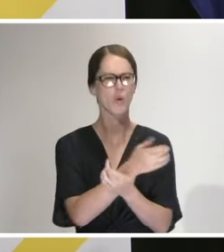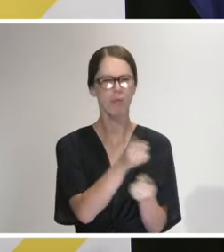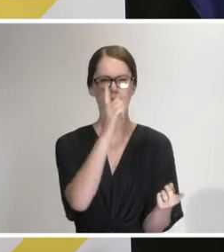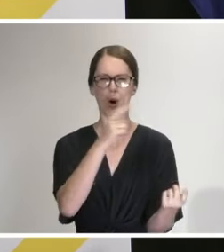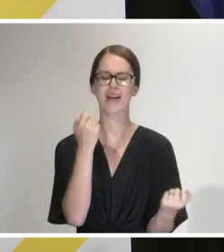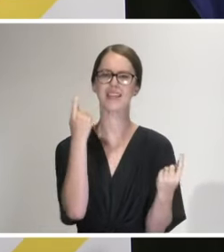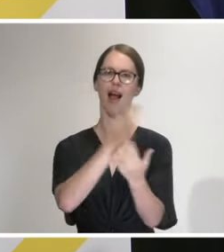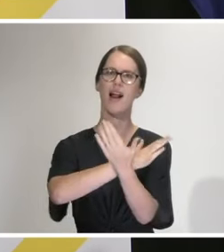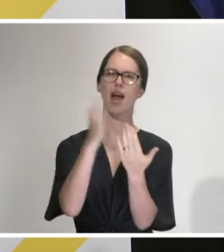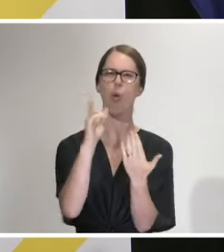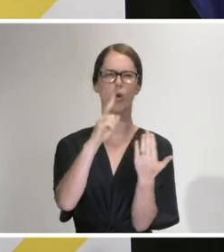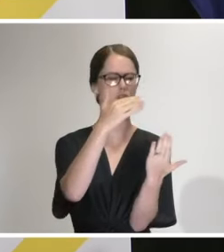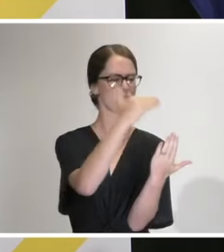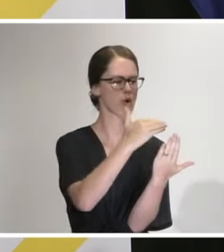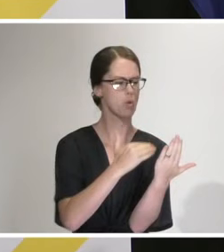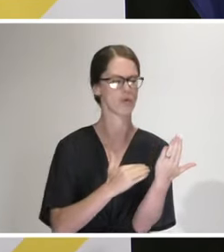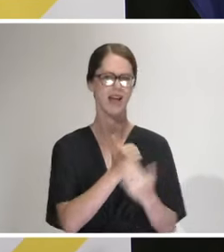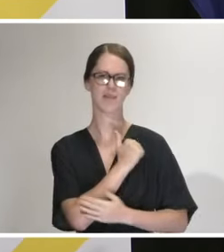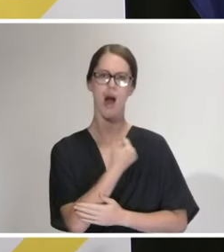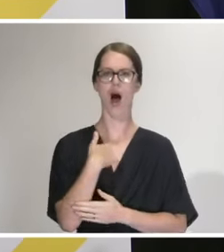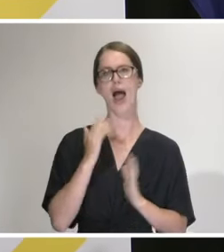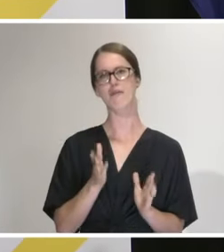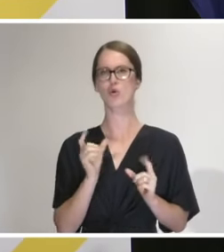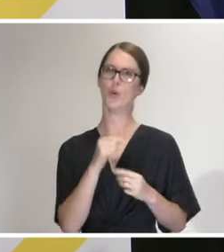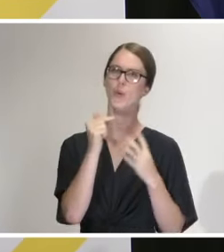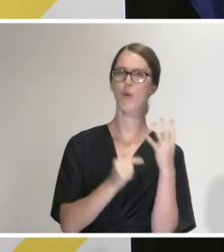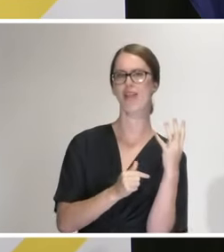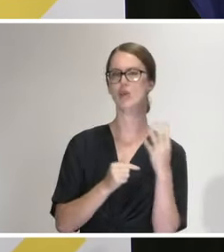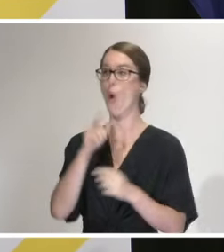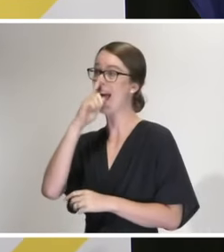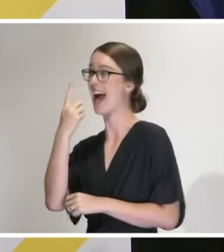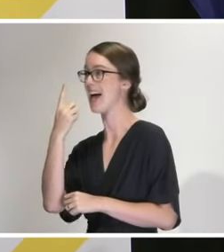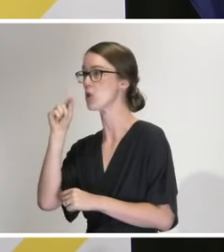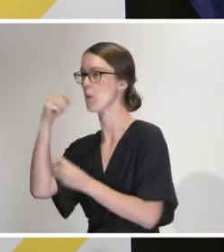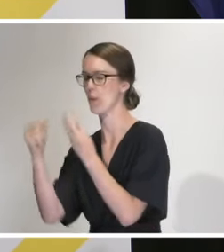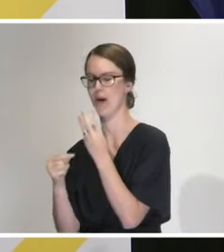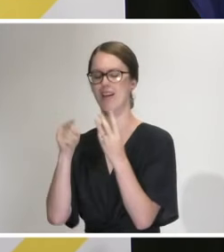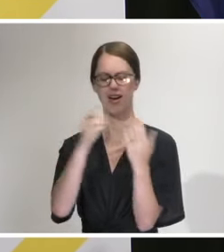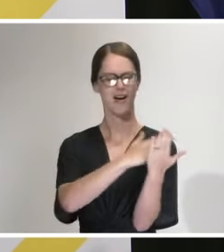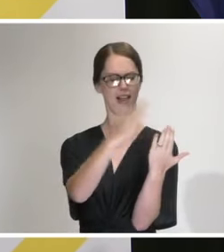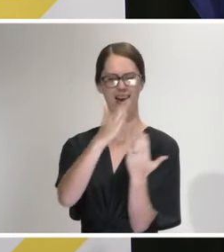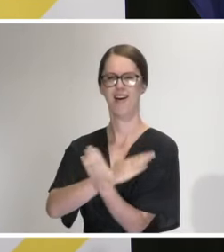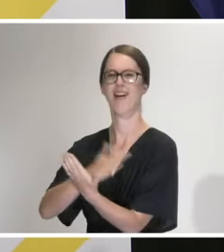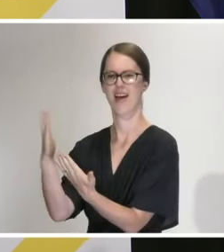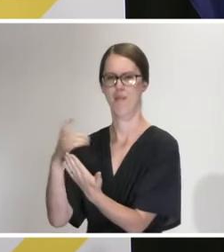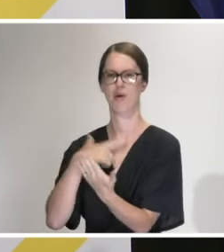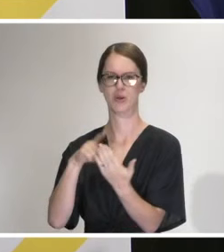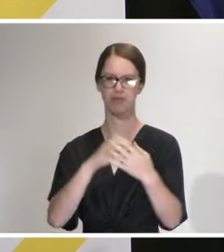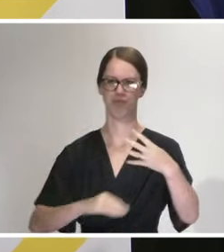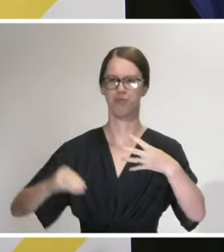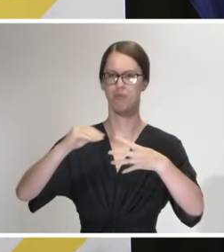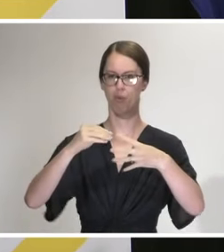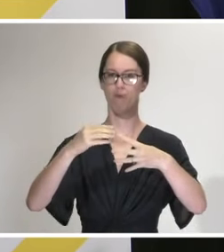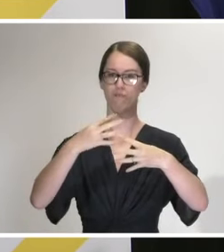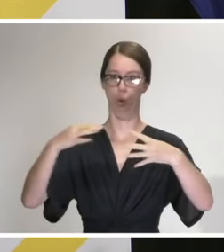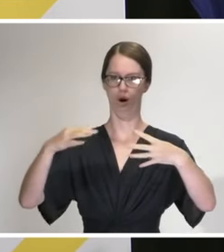for everybody about what the expectations are around self-isolation as we are in Alert Level 4. Now, what we've